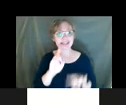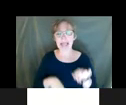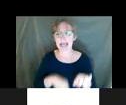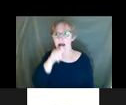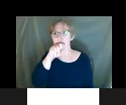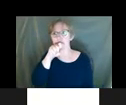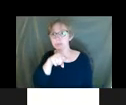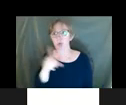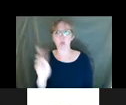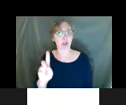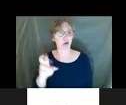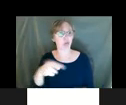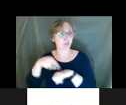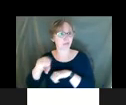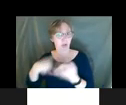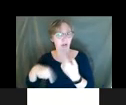a referral comes from.